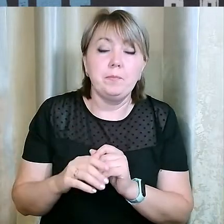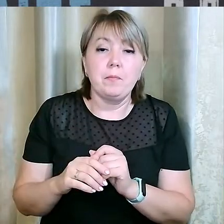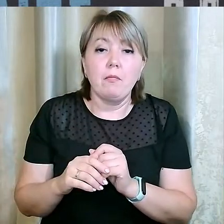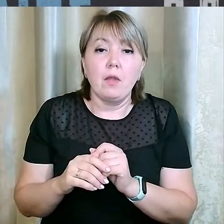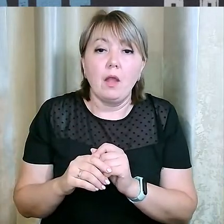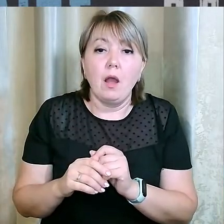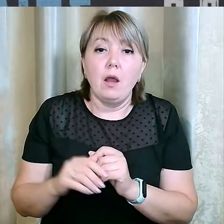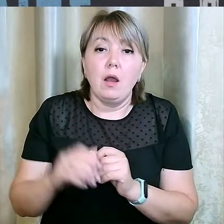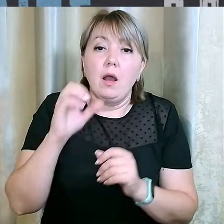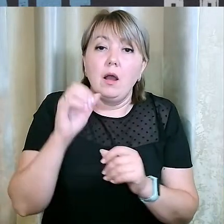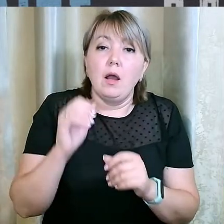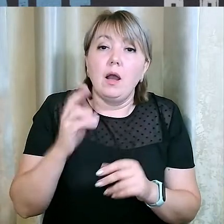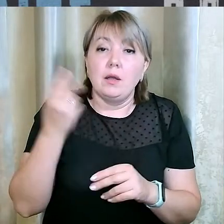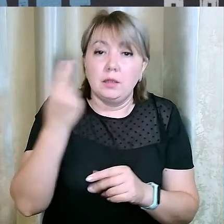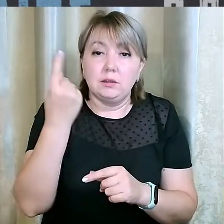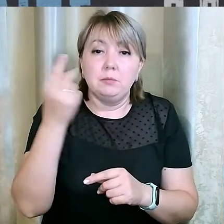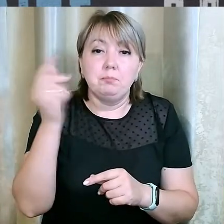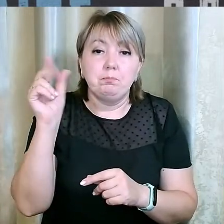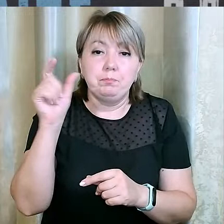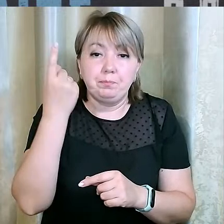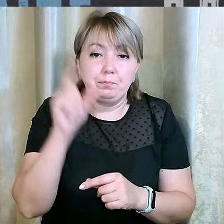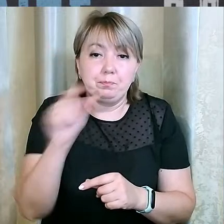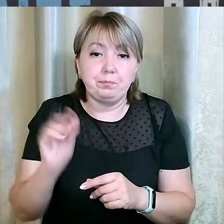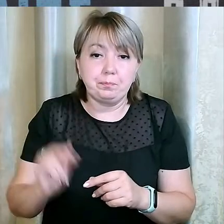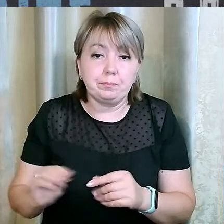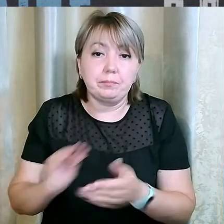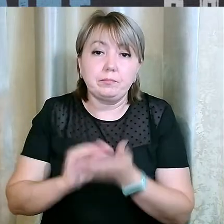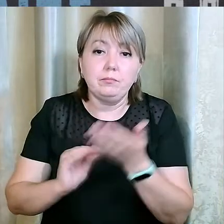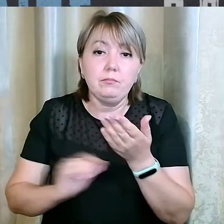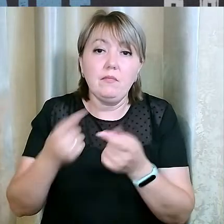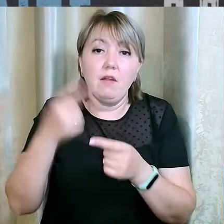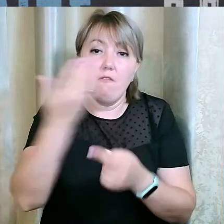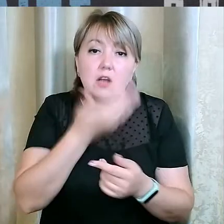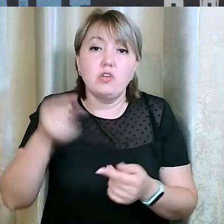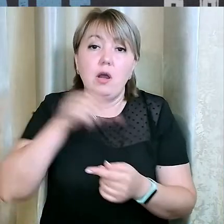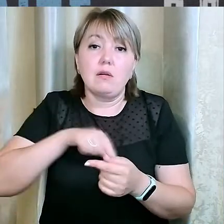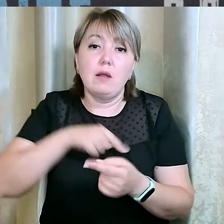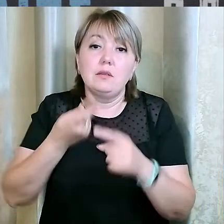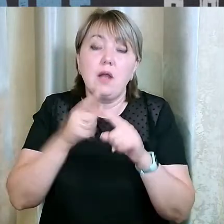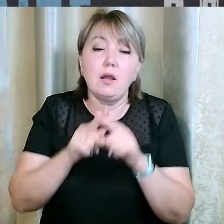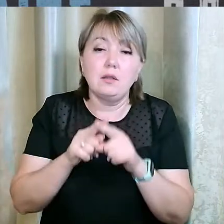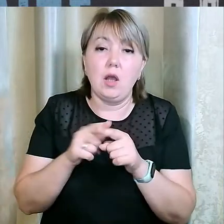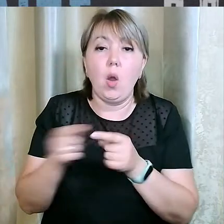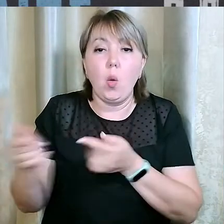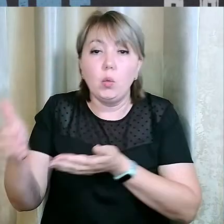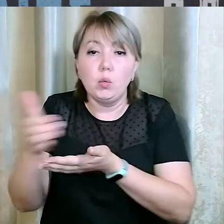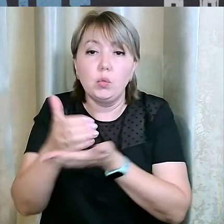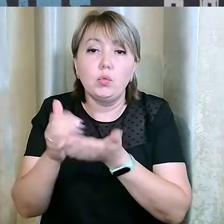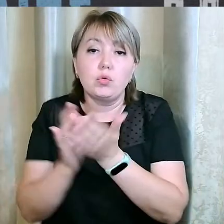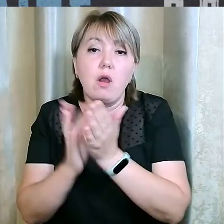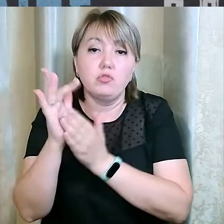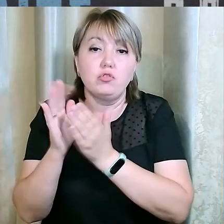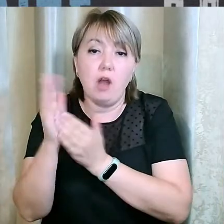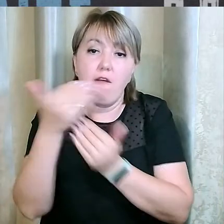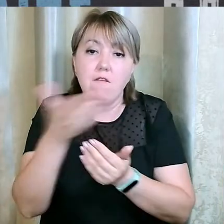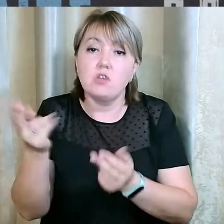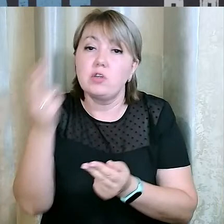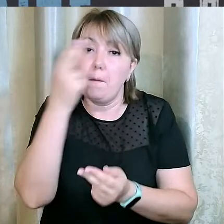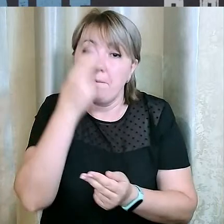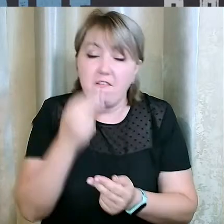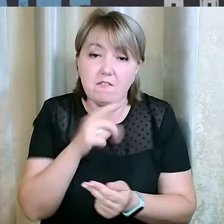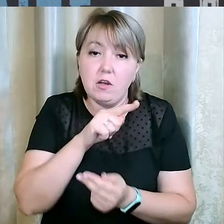Adrian Rogers, American writer, said, "Your character is the harvest of your habits." Unbreakable, hardworking, and